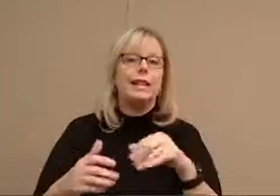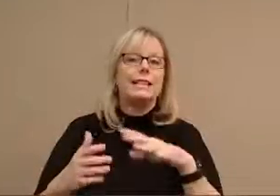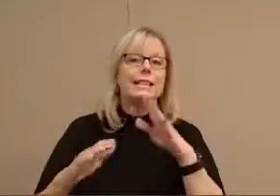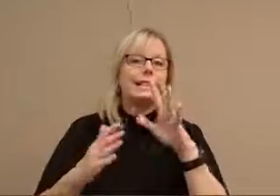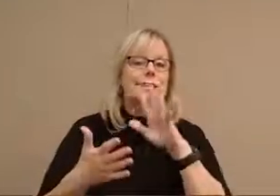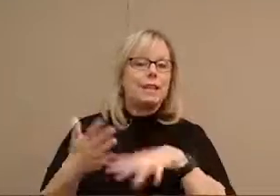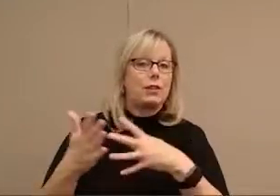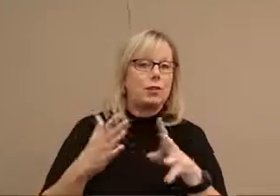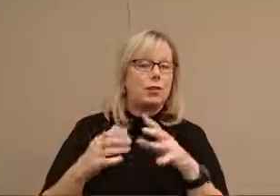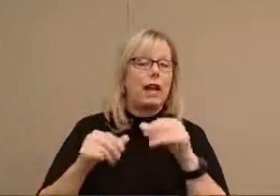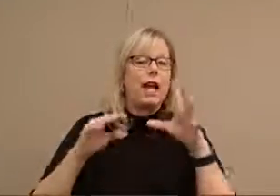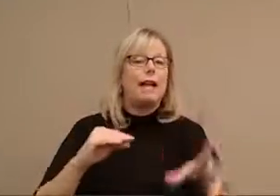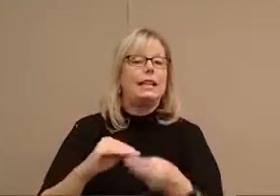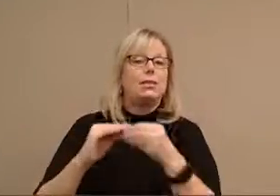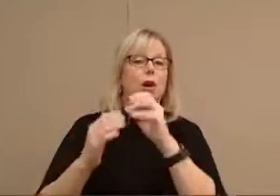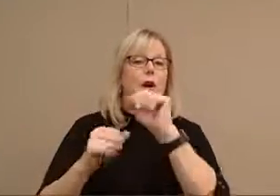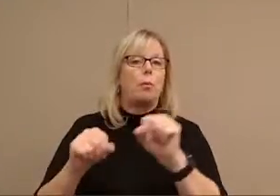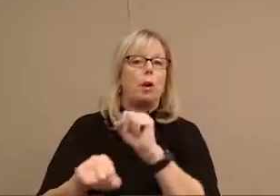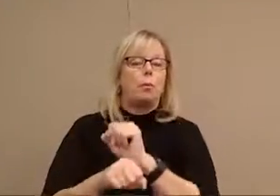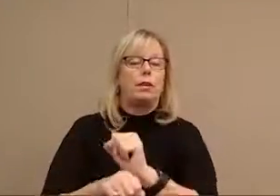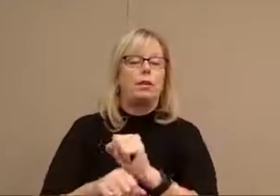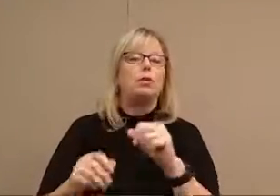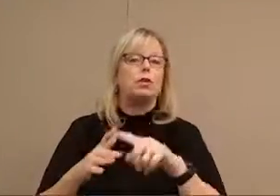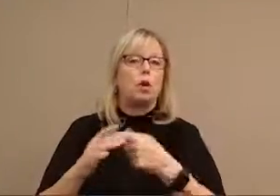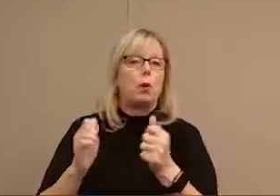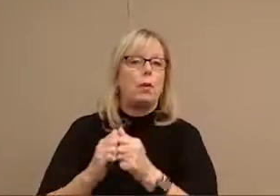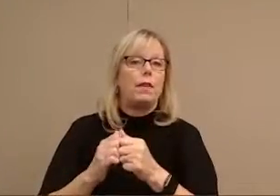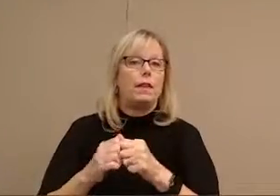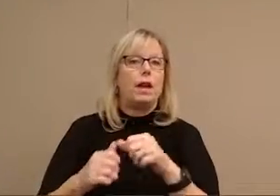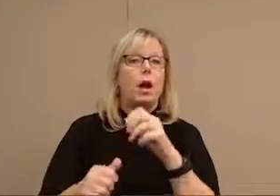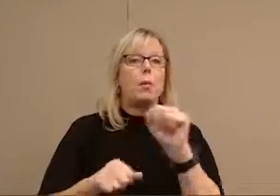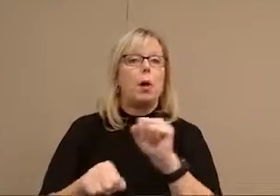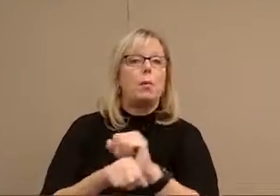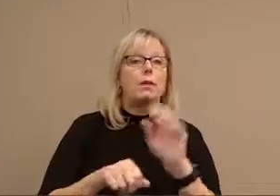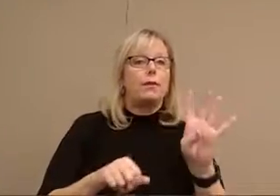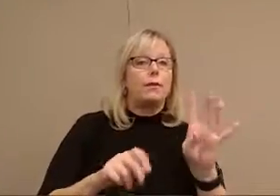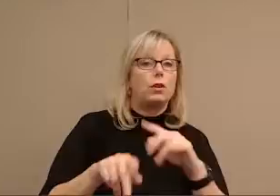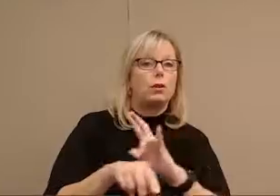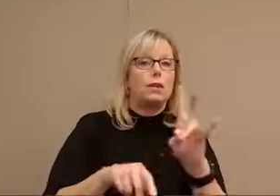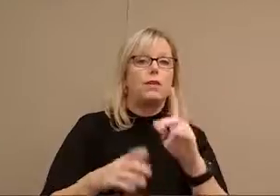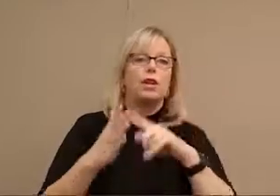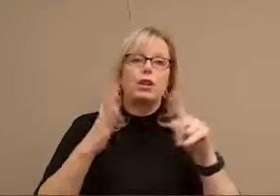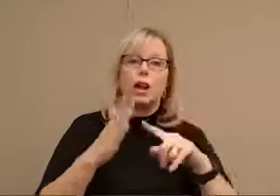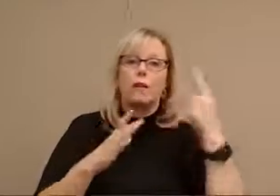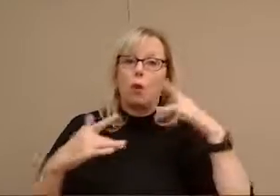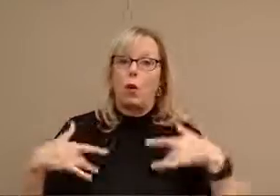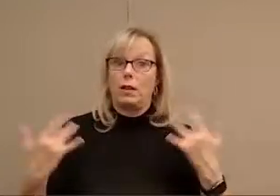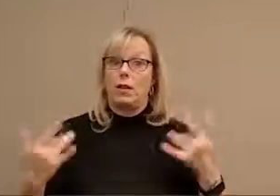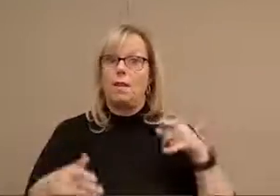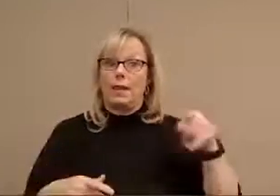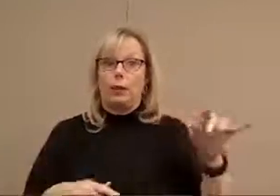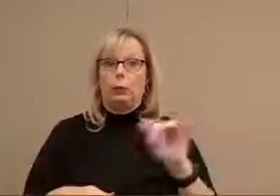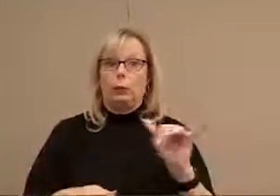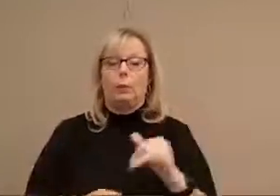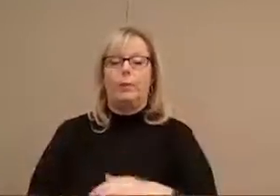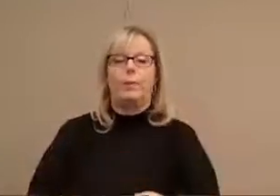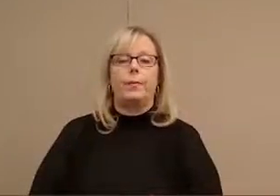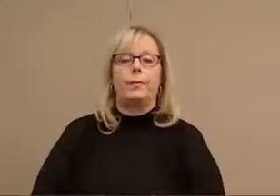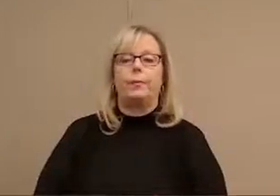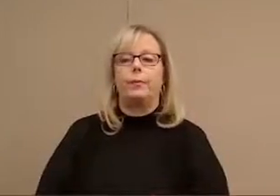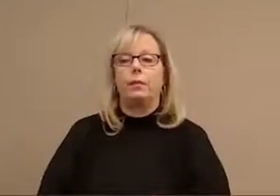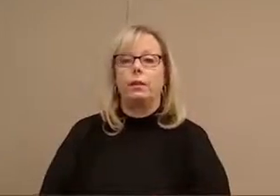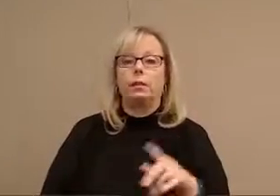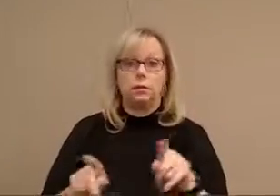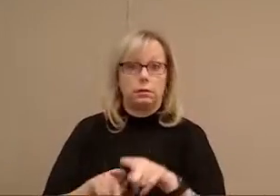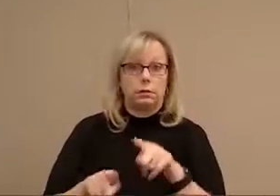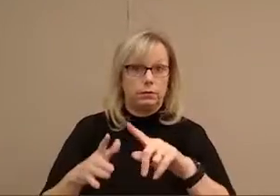appointments. The following week, we'll start with evening clinics from 4 to 7 and select Saturdays, so you can check back there for updates as well. As you